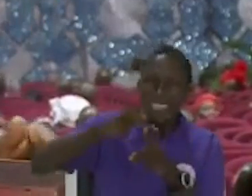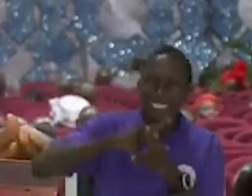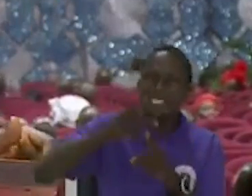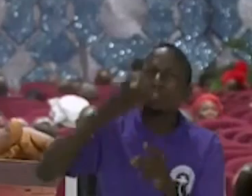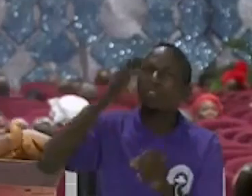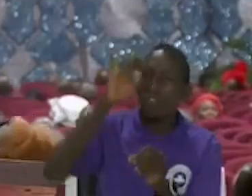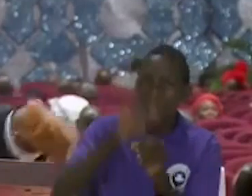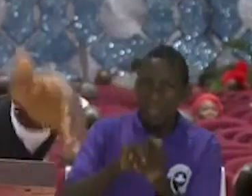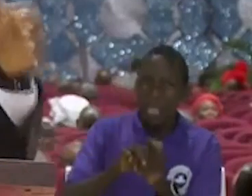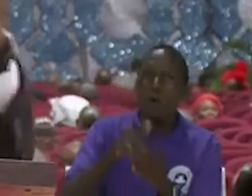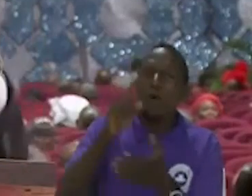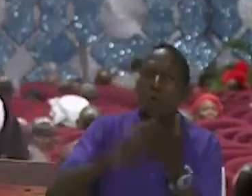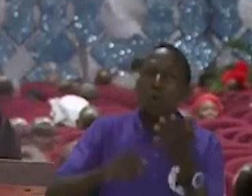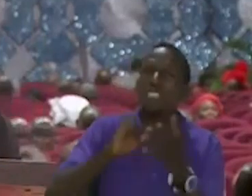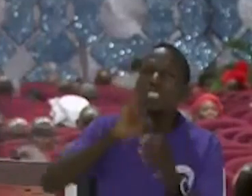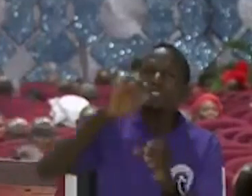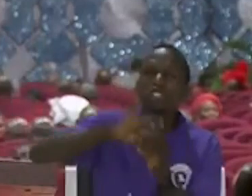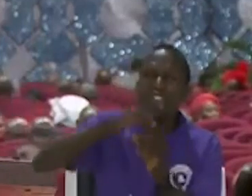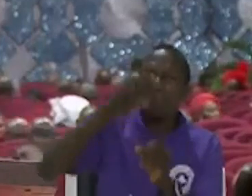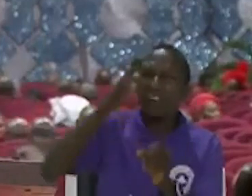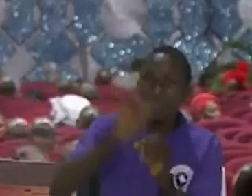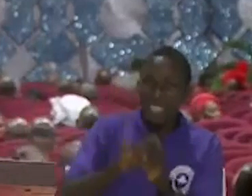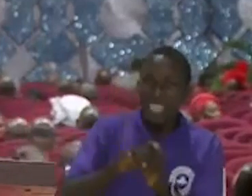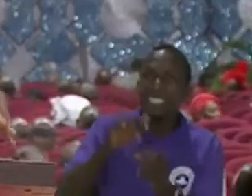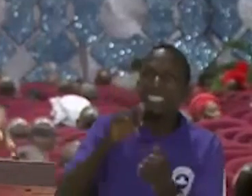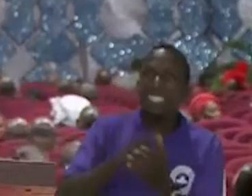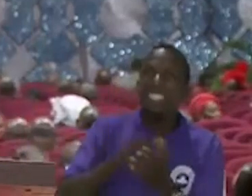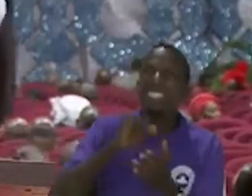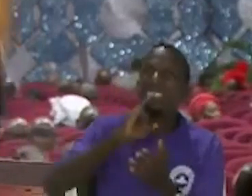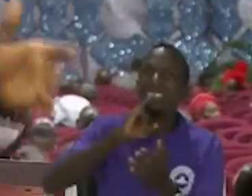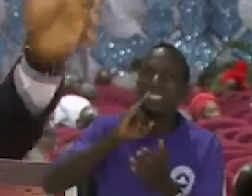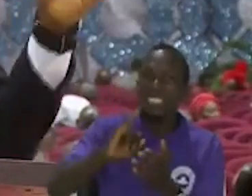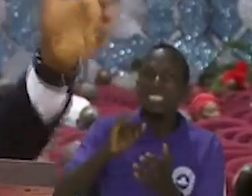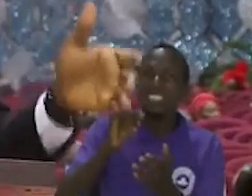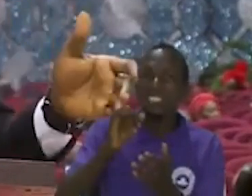What are covenants? Covenants are rituals born out of consciousness.